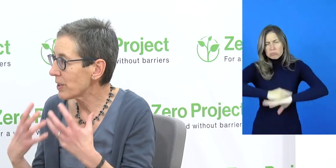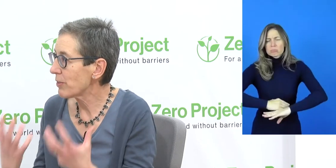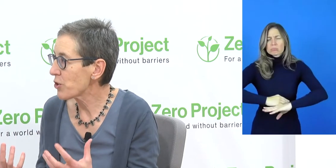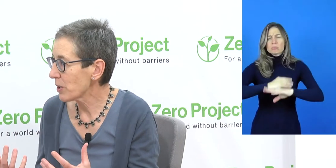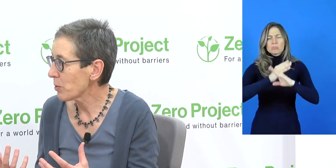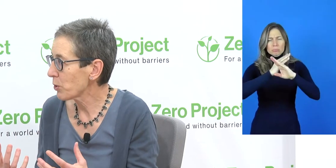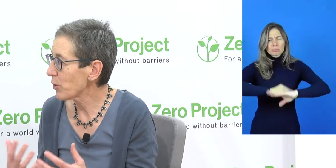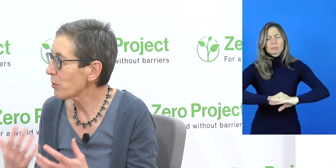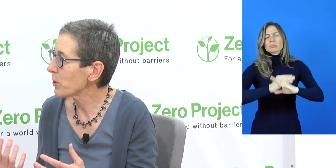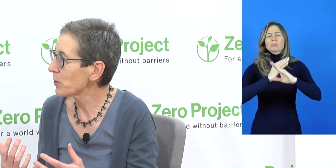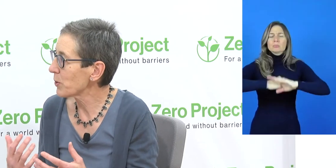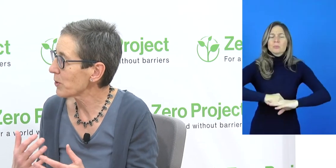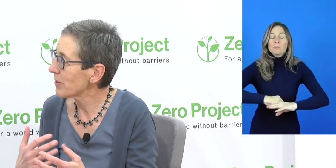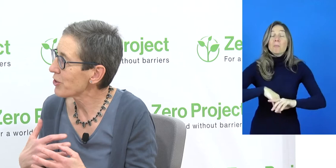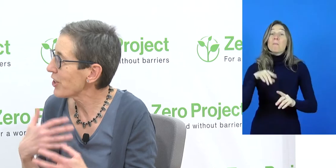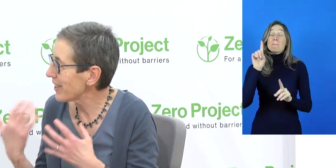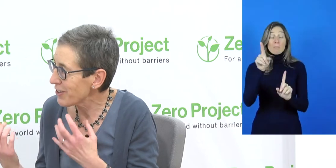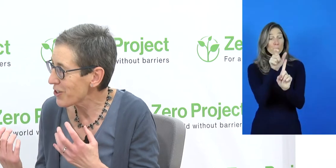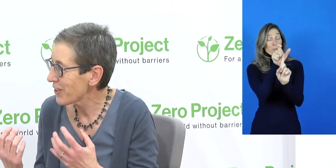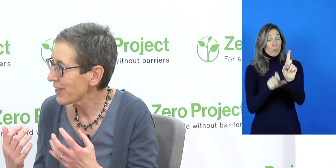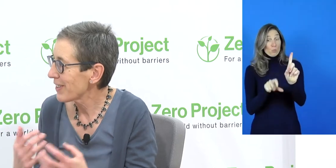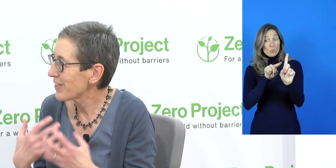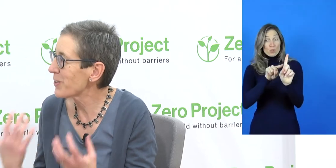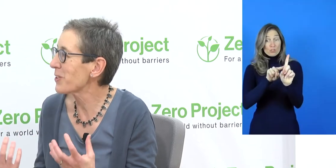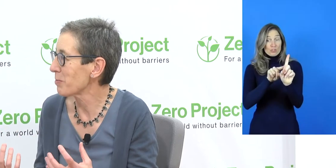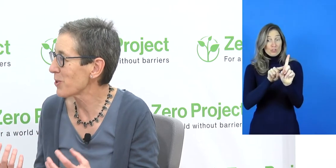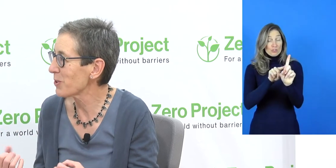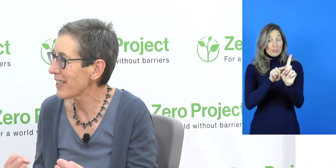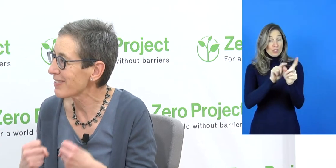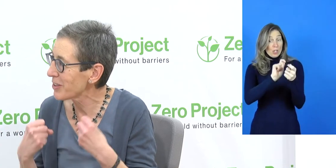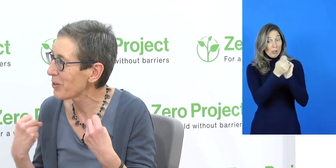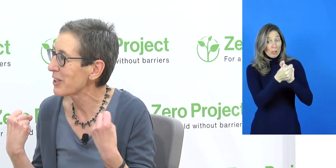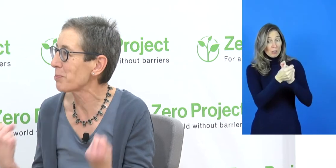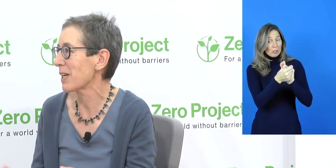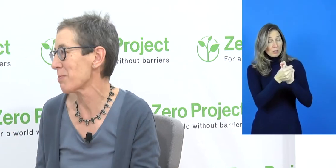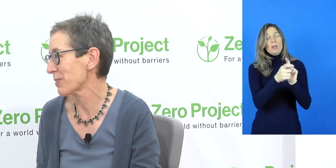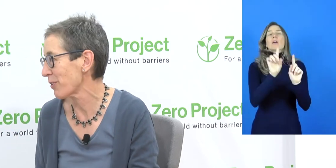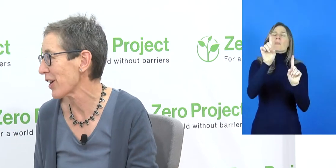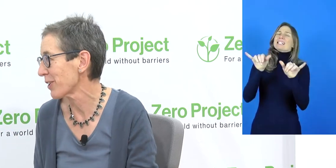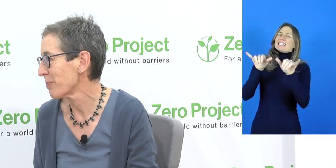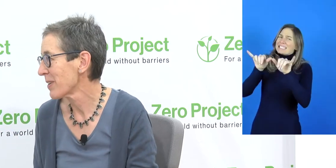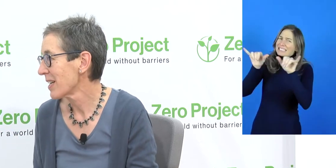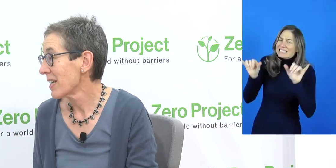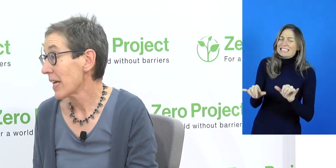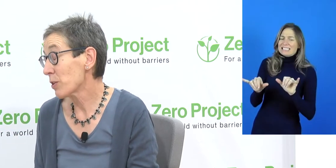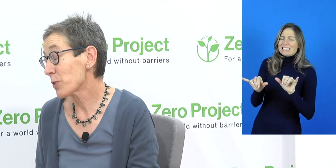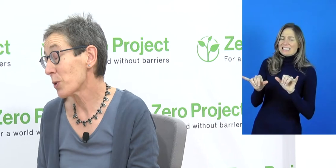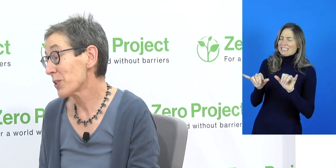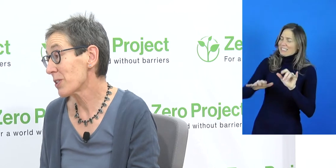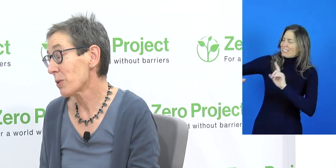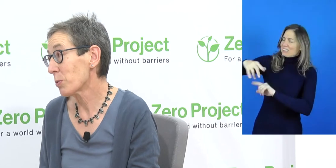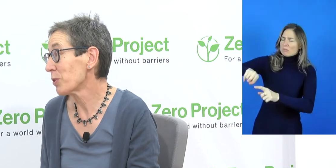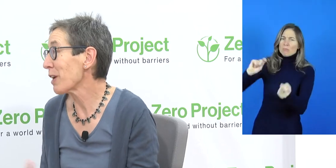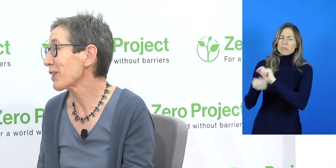the individual, we really want to change systems so that, you know, it becomes fair. And of